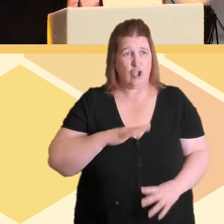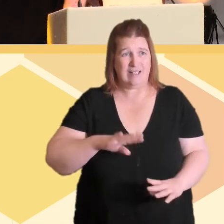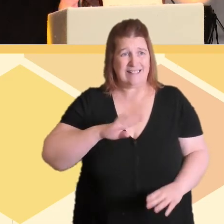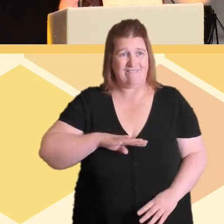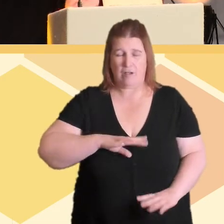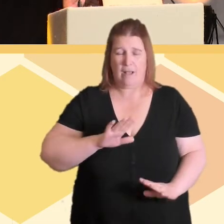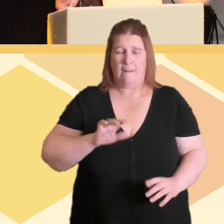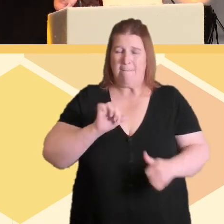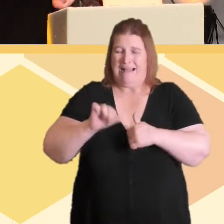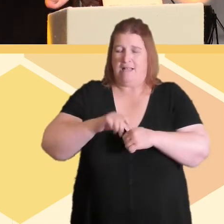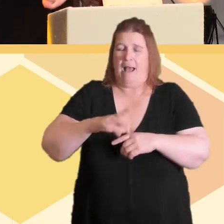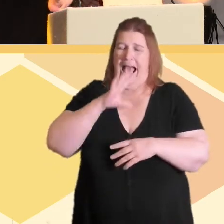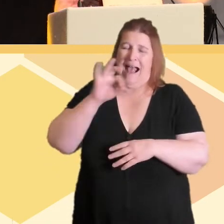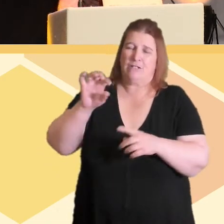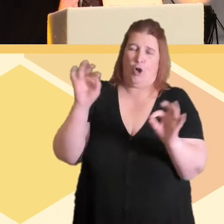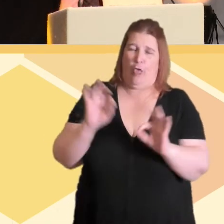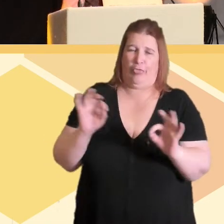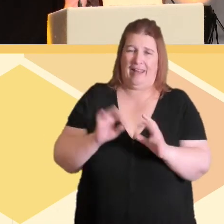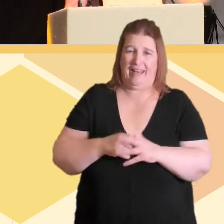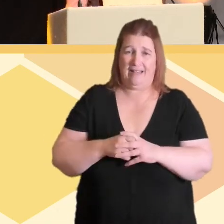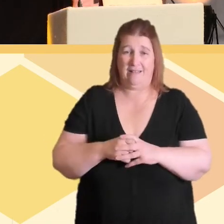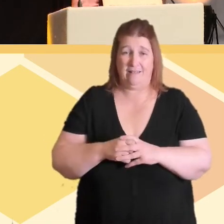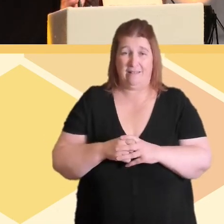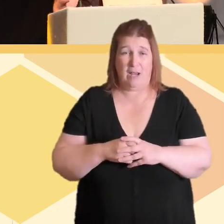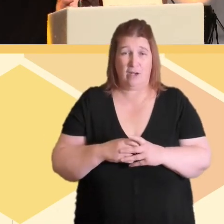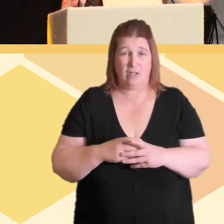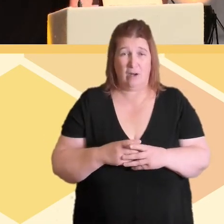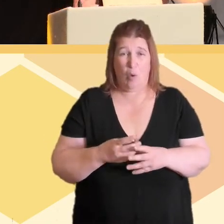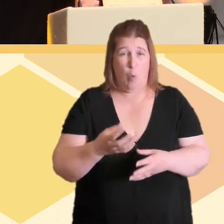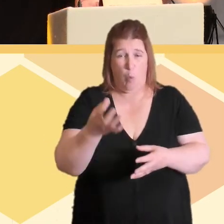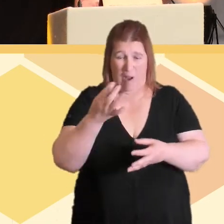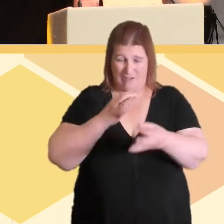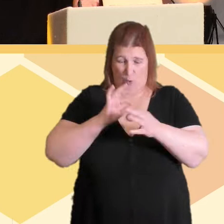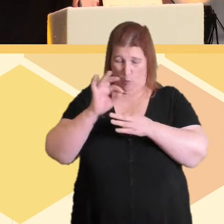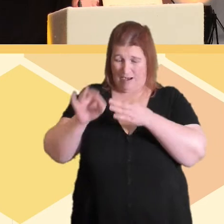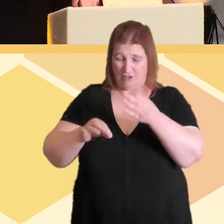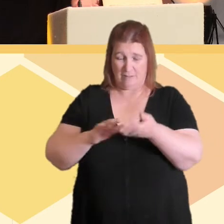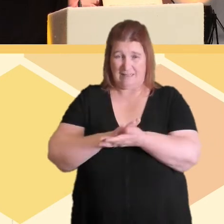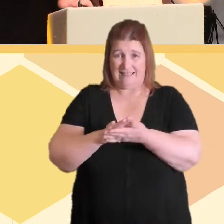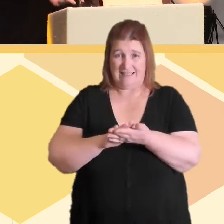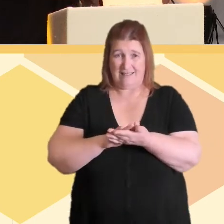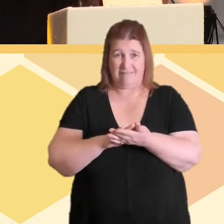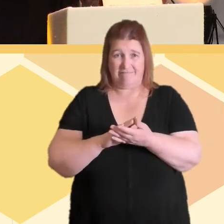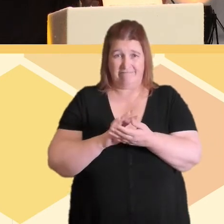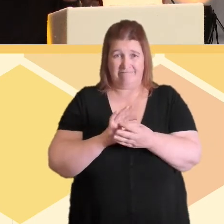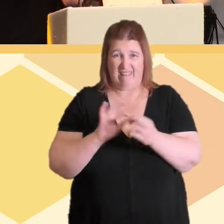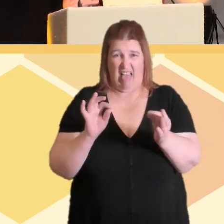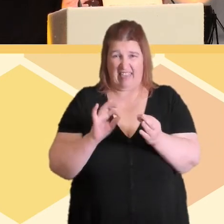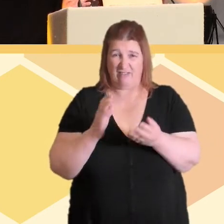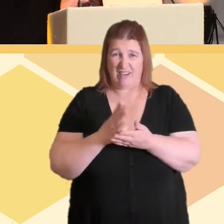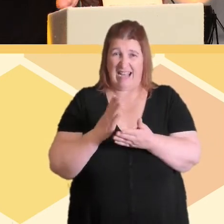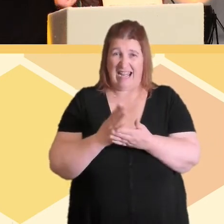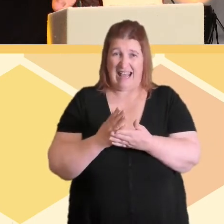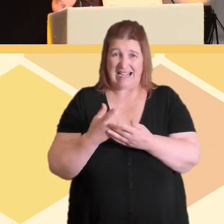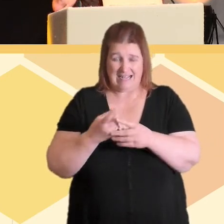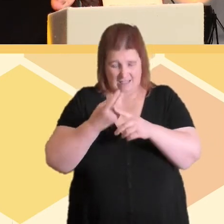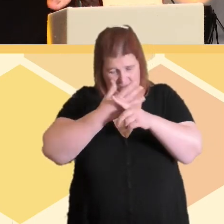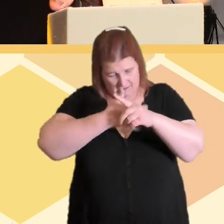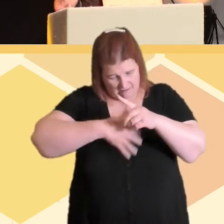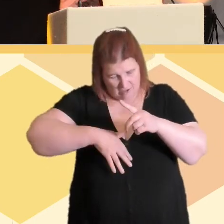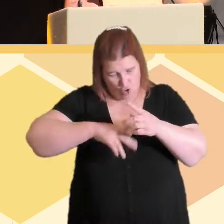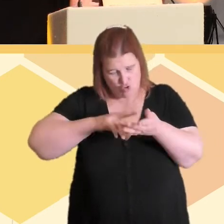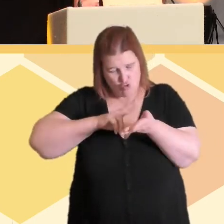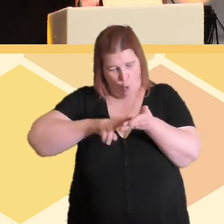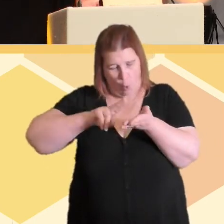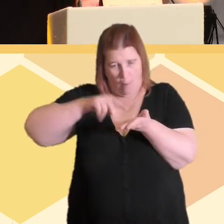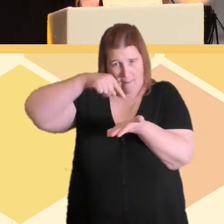why questions are actually pretty meaningless. They've only got currency where the underlying assumption is that something called normal